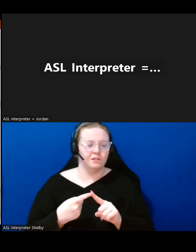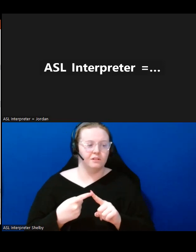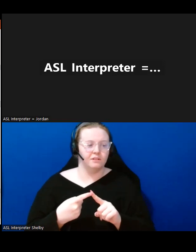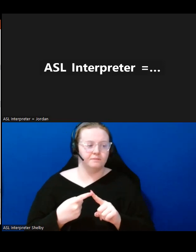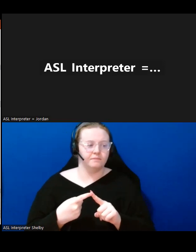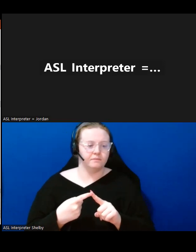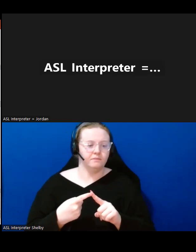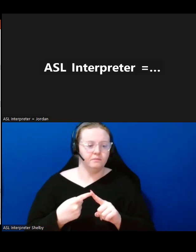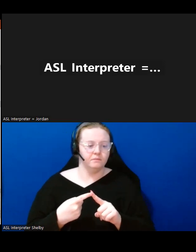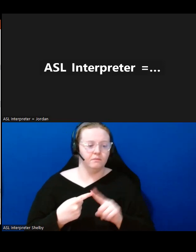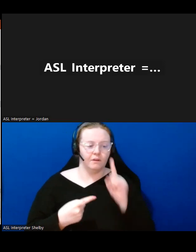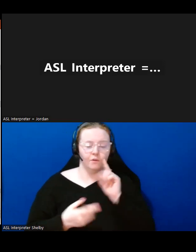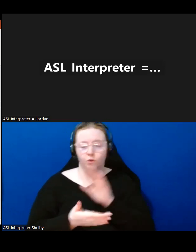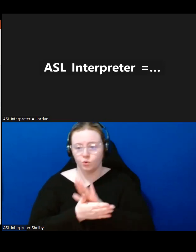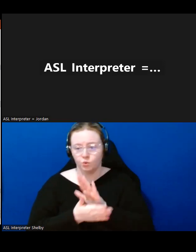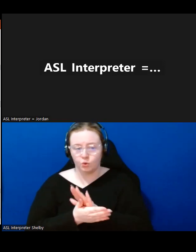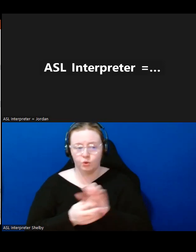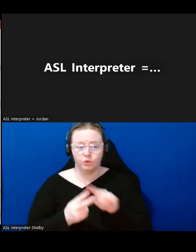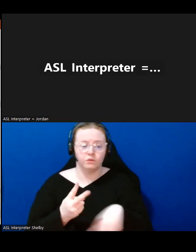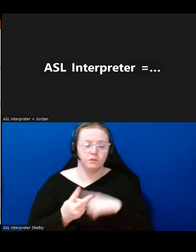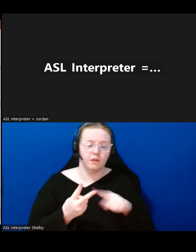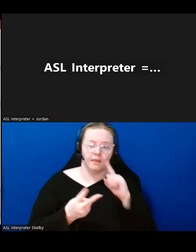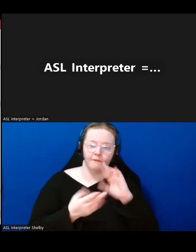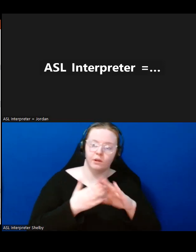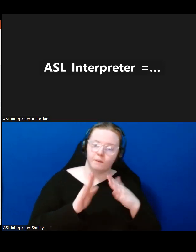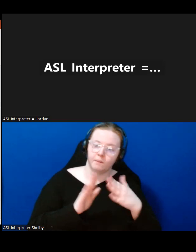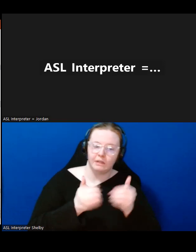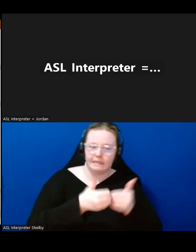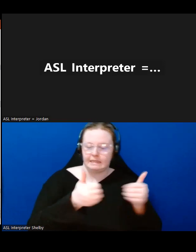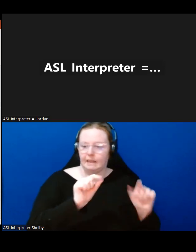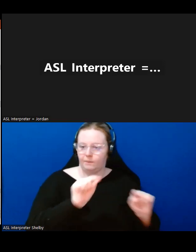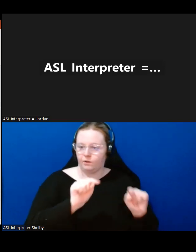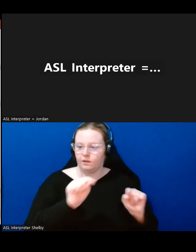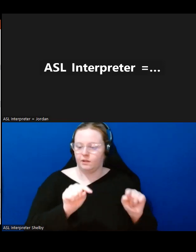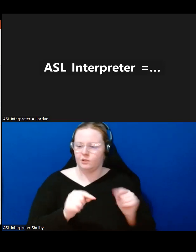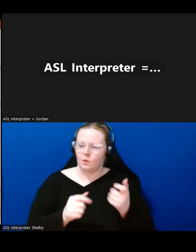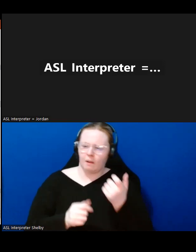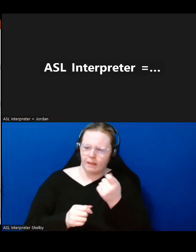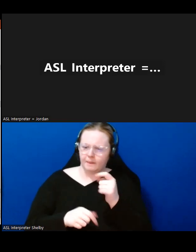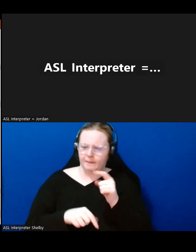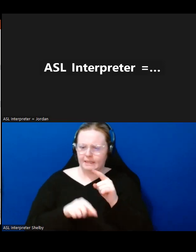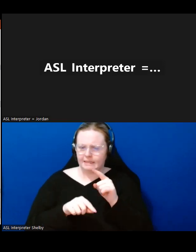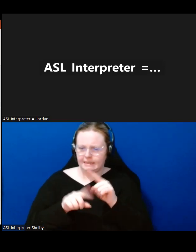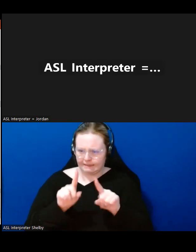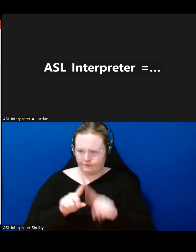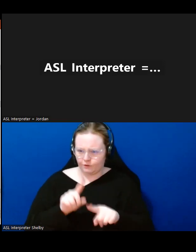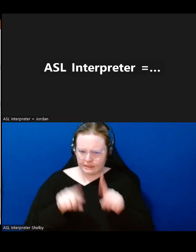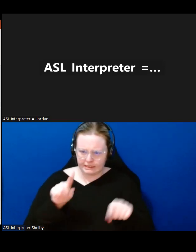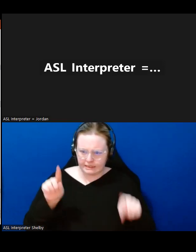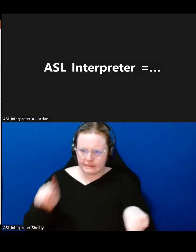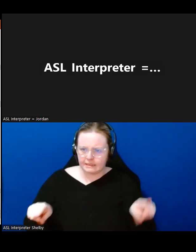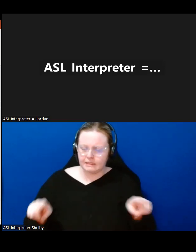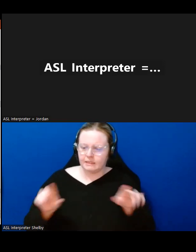granting period for schools and a granting period for communities. So they are all a little bit different. So it is important that